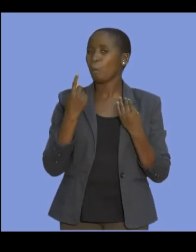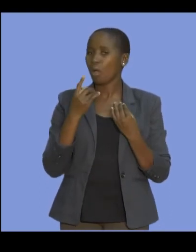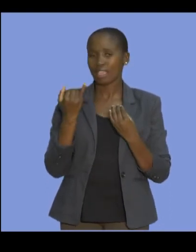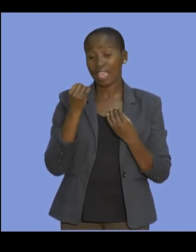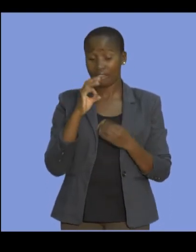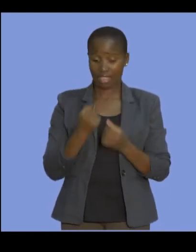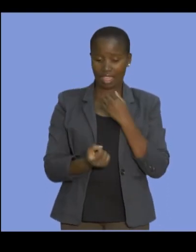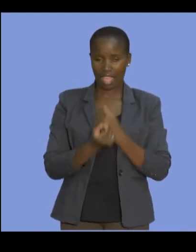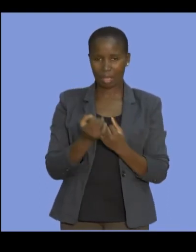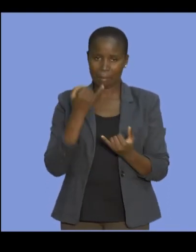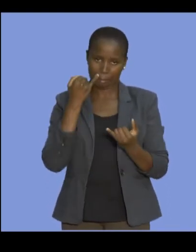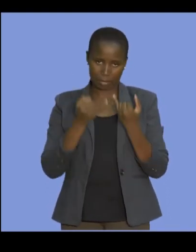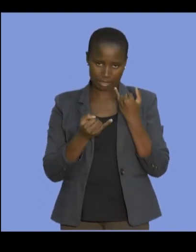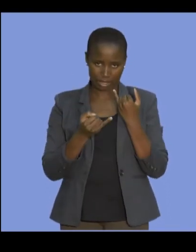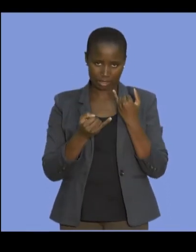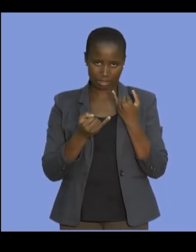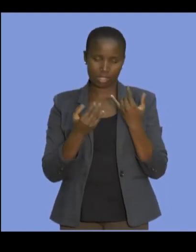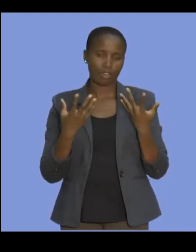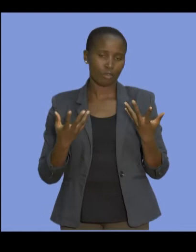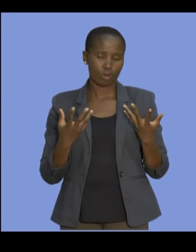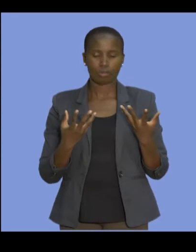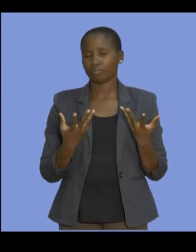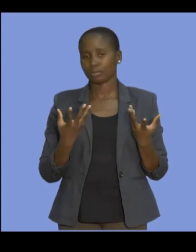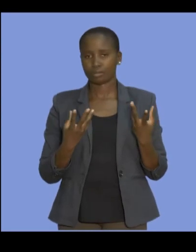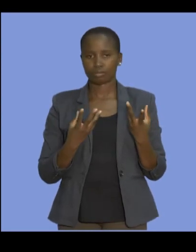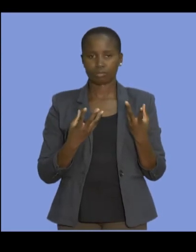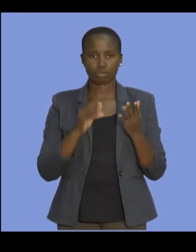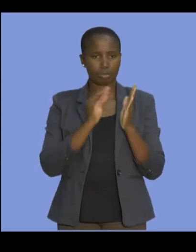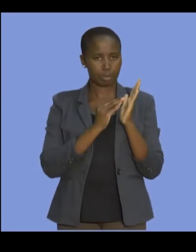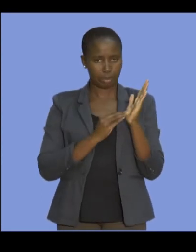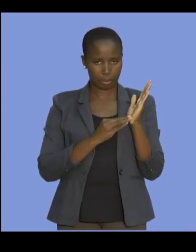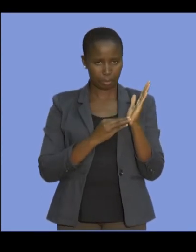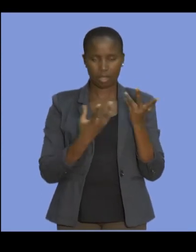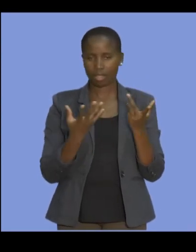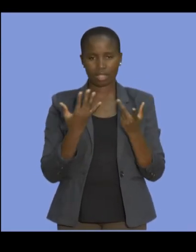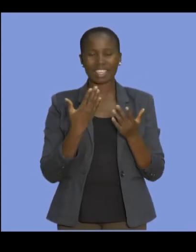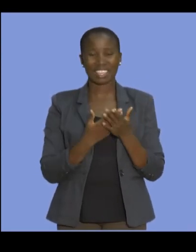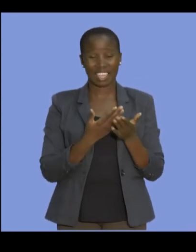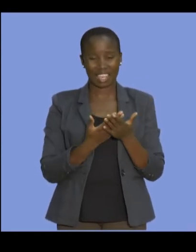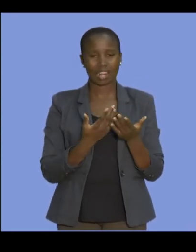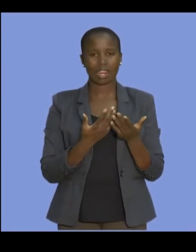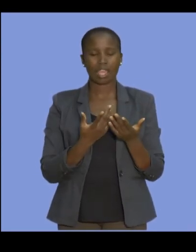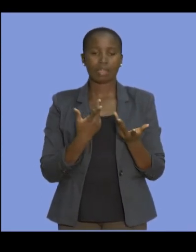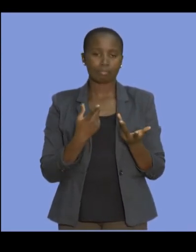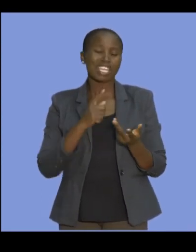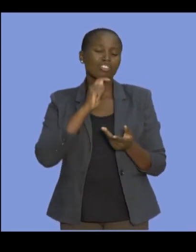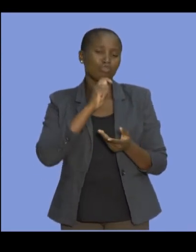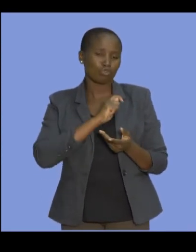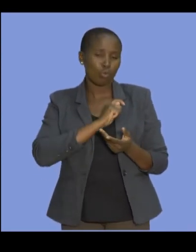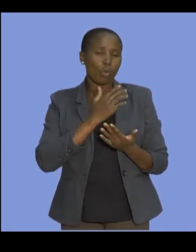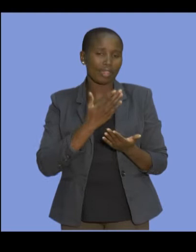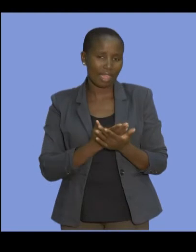e.g. measuring or recording of. The outlier might, however, be true value that is